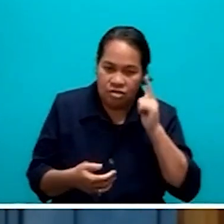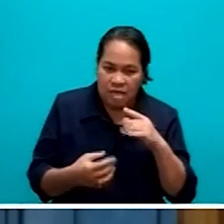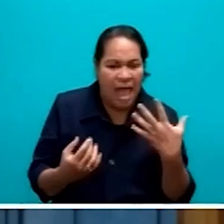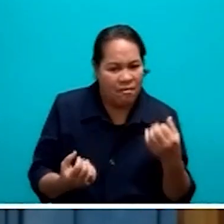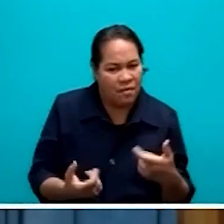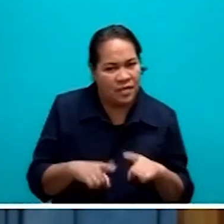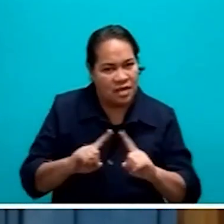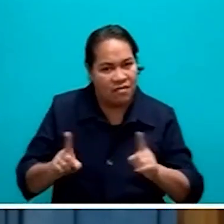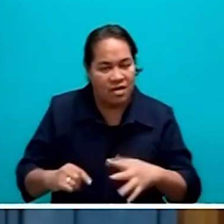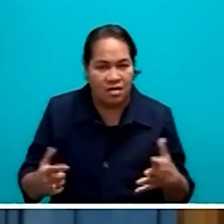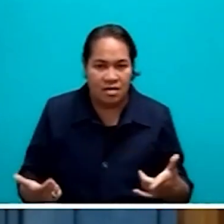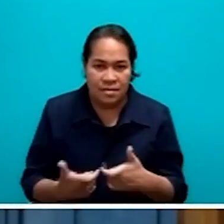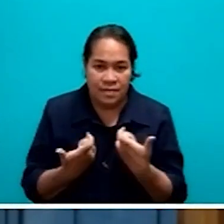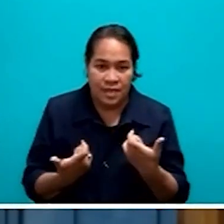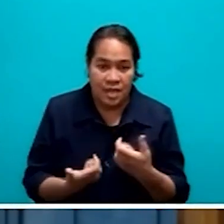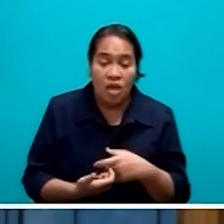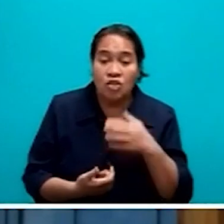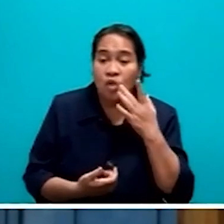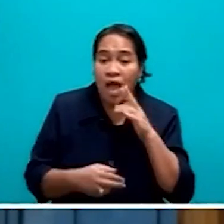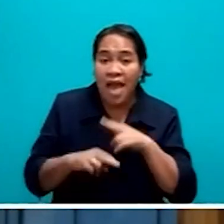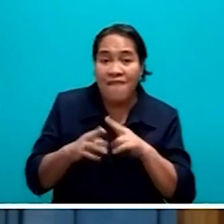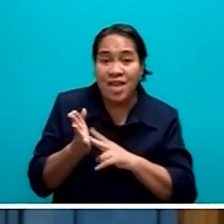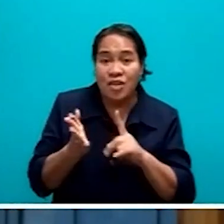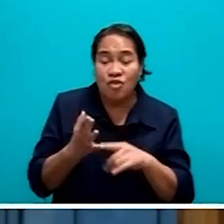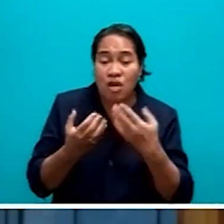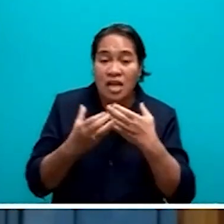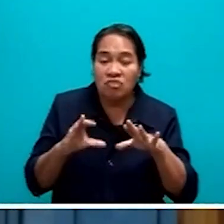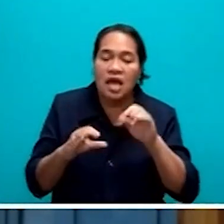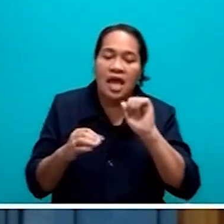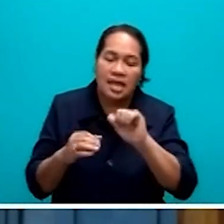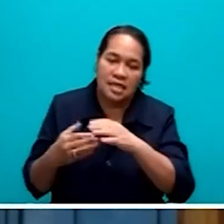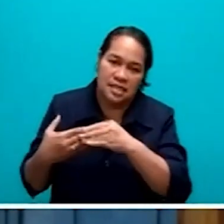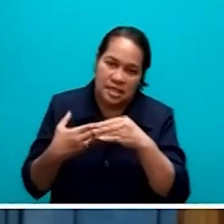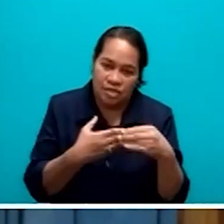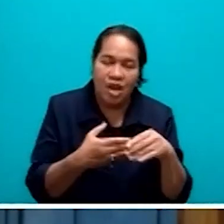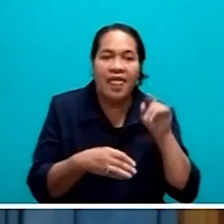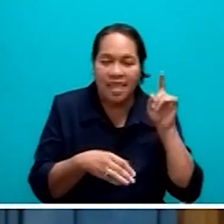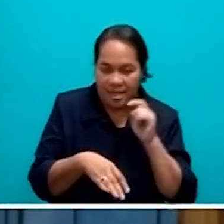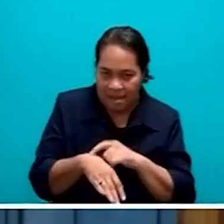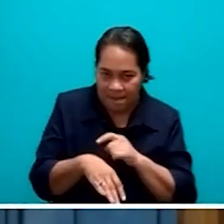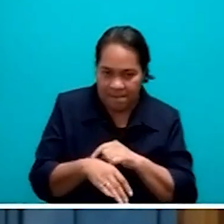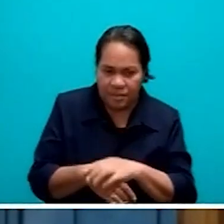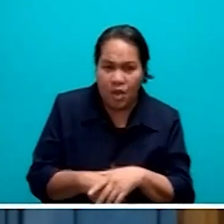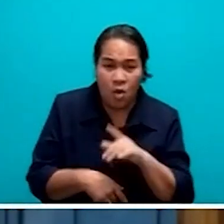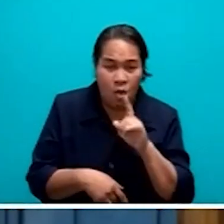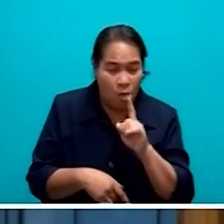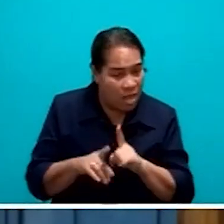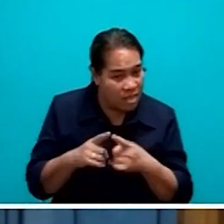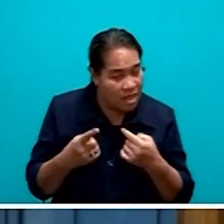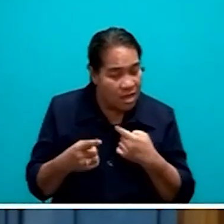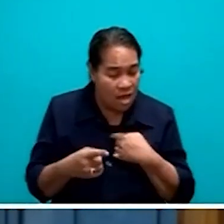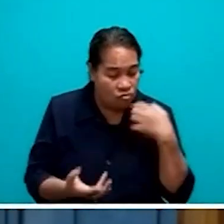challenges that were at the heart of the FNU Council and its leadership at the time. If there was one thing I was certain, Mr.